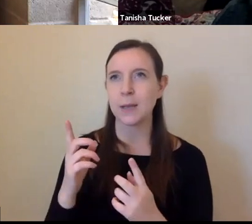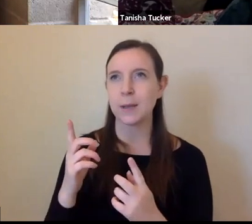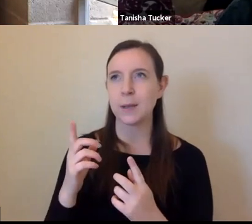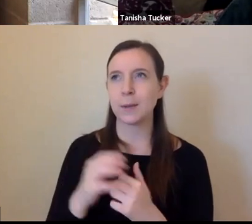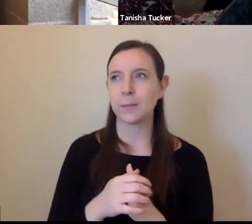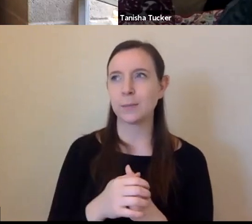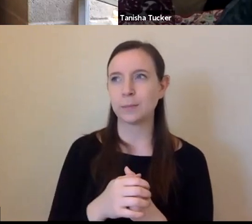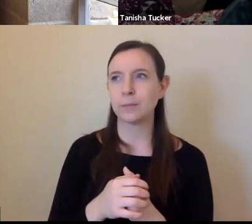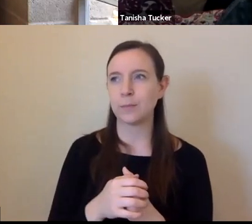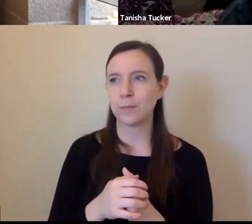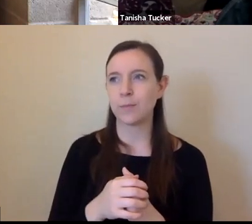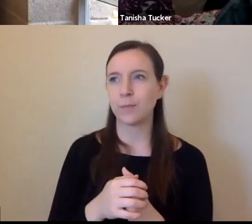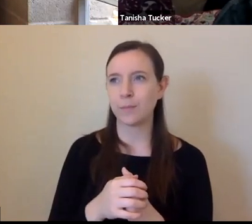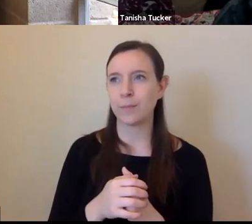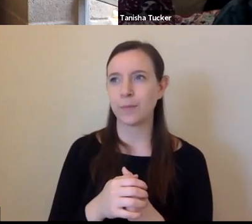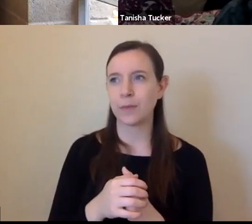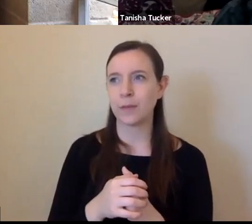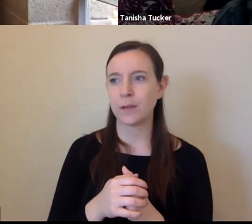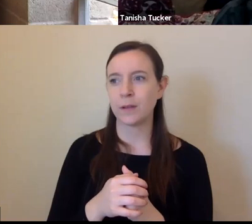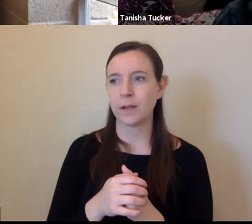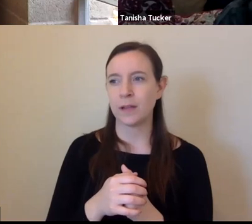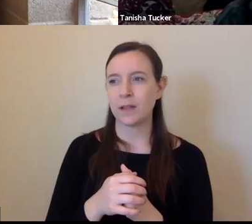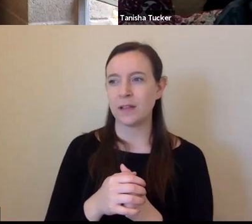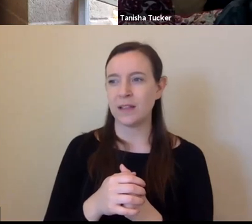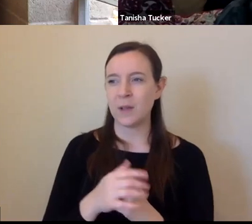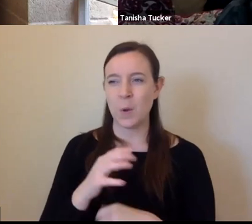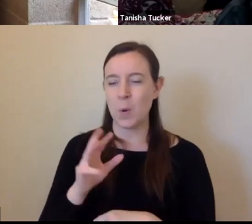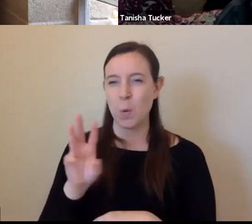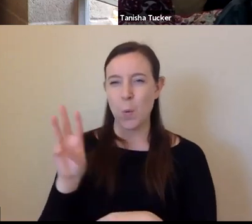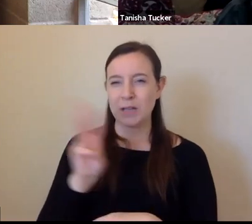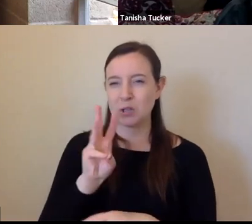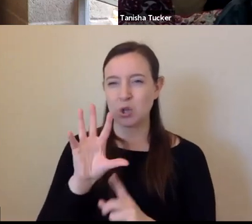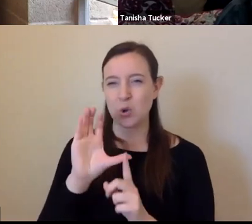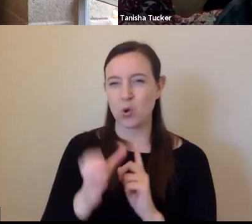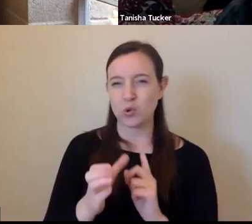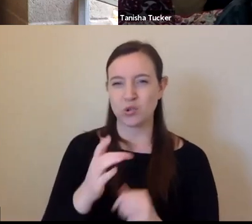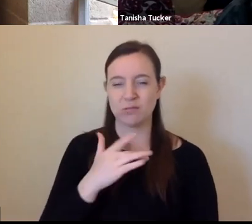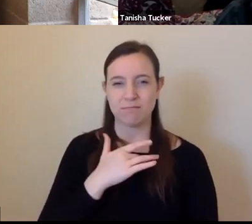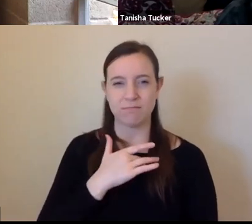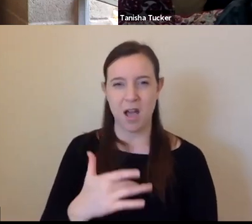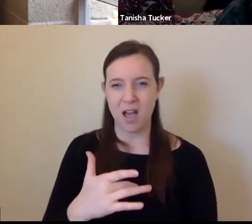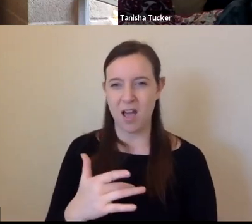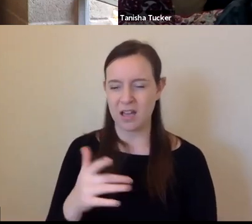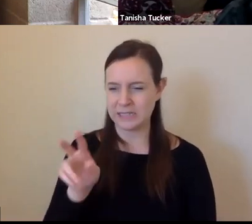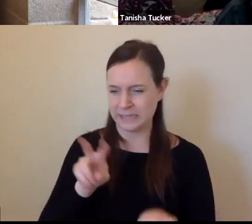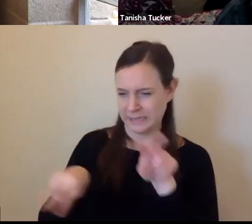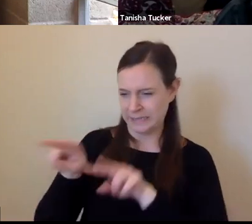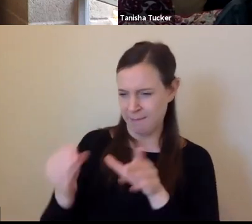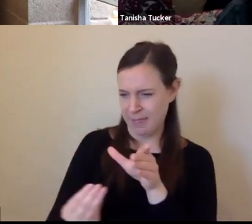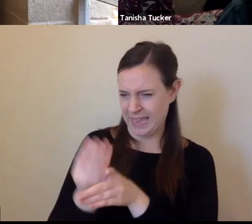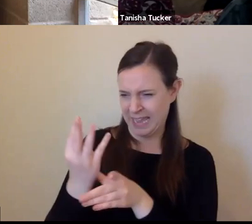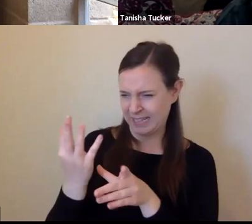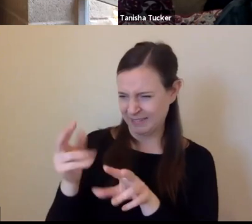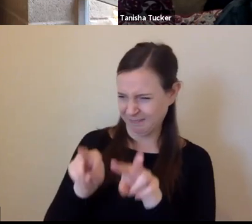knowledge always wants to try to figure out something about a plant, I learned from